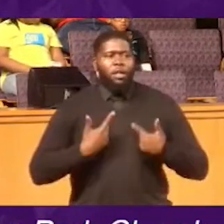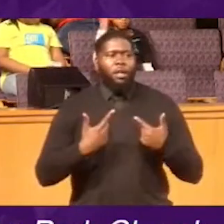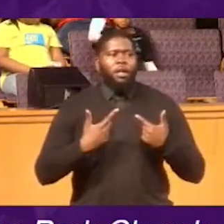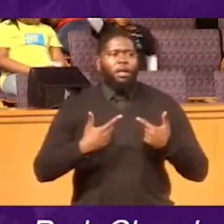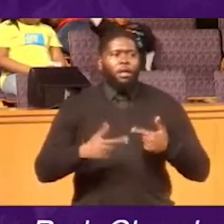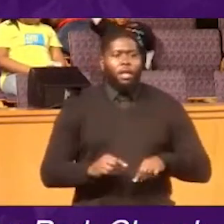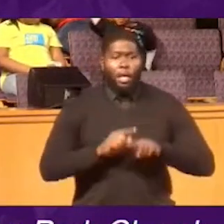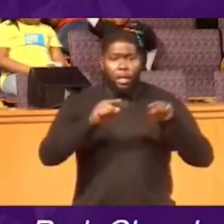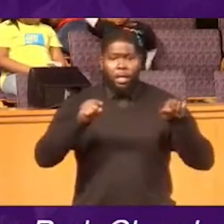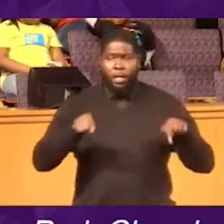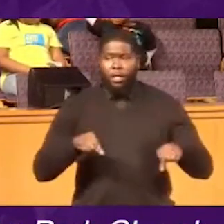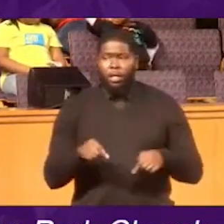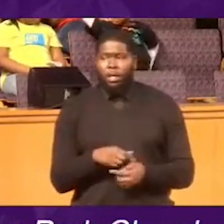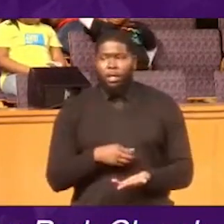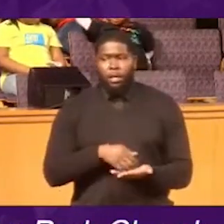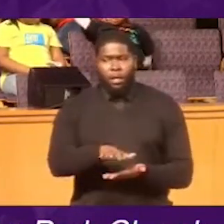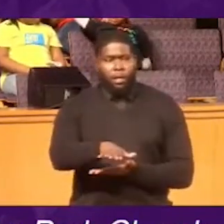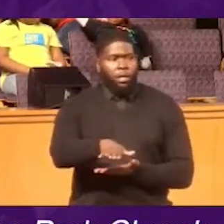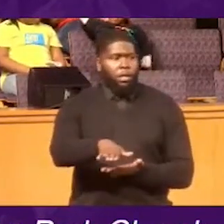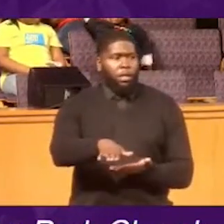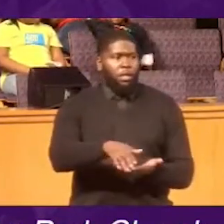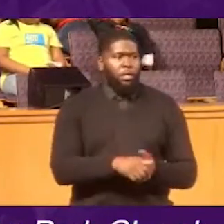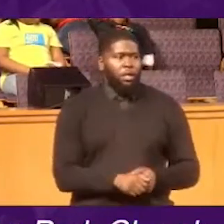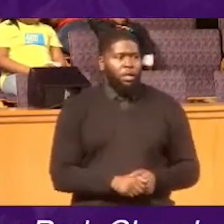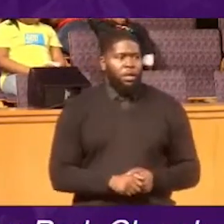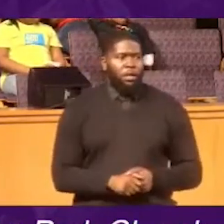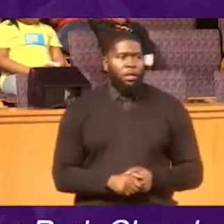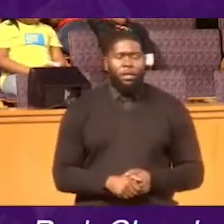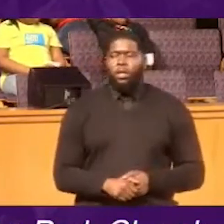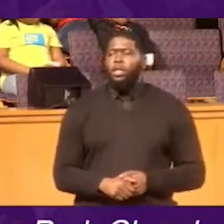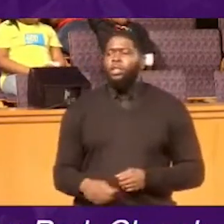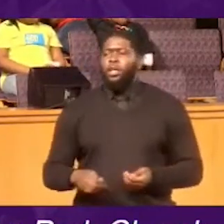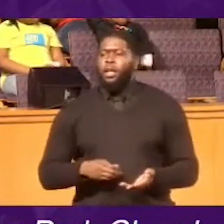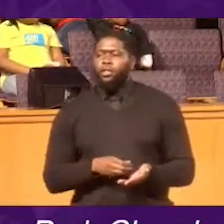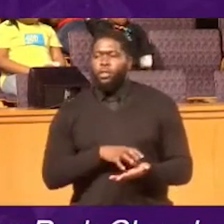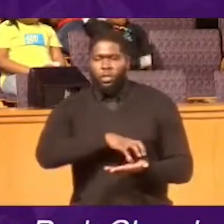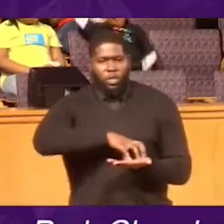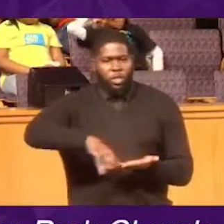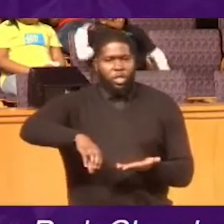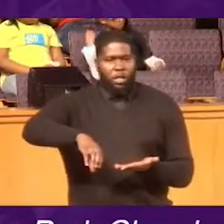a check for you to check out and share with whomever you want.